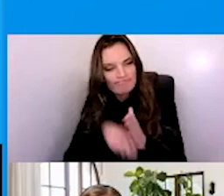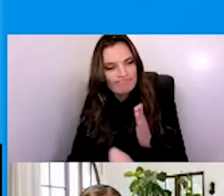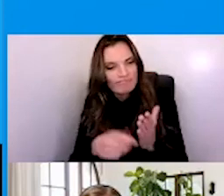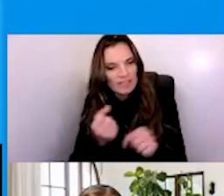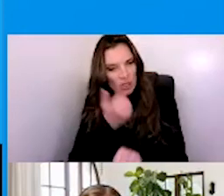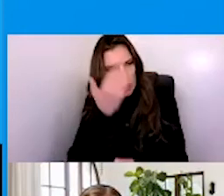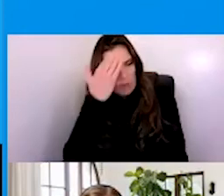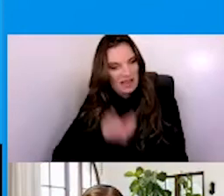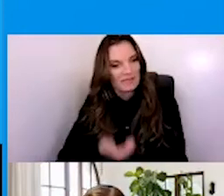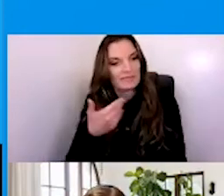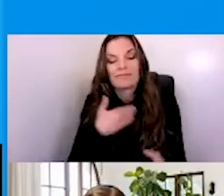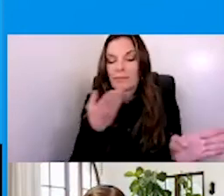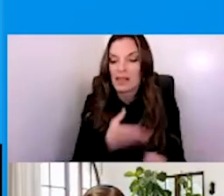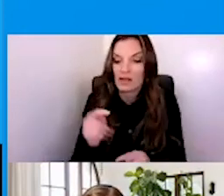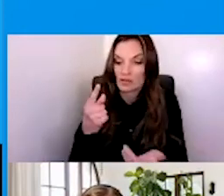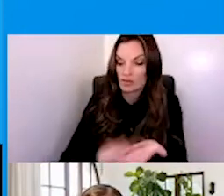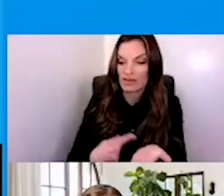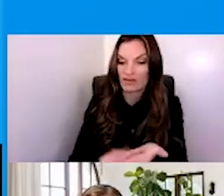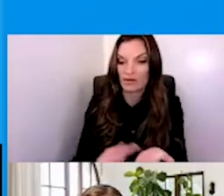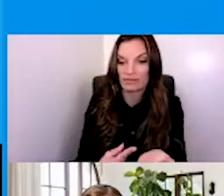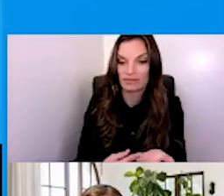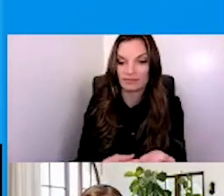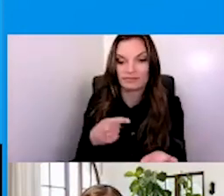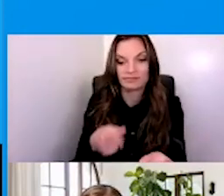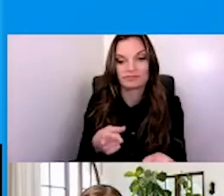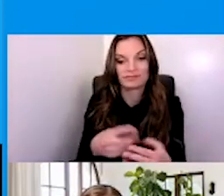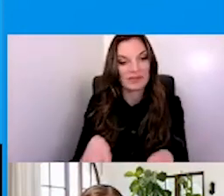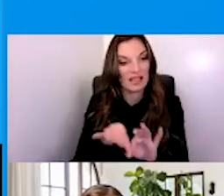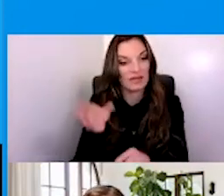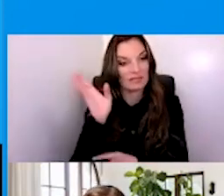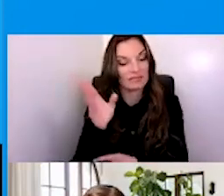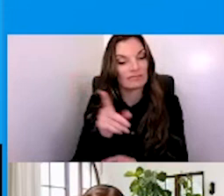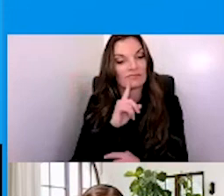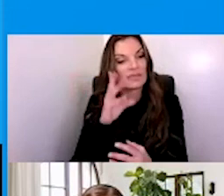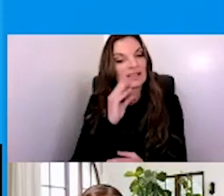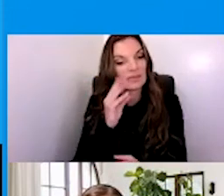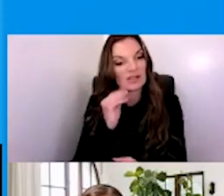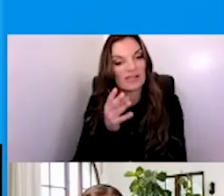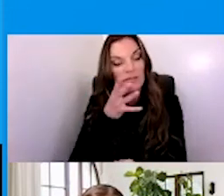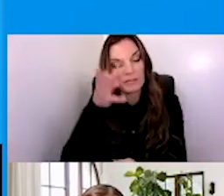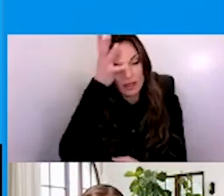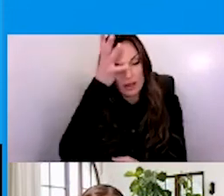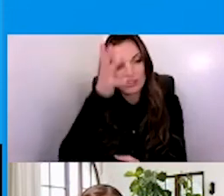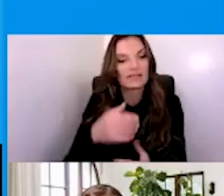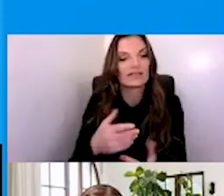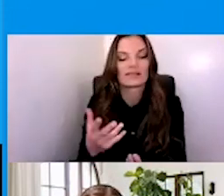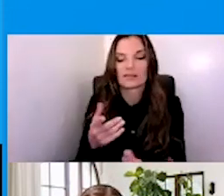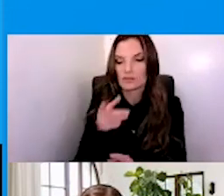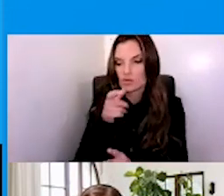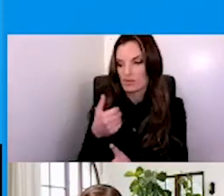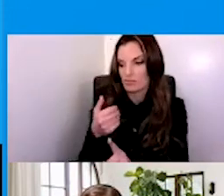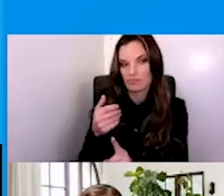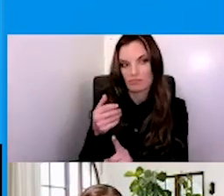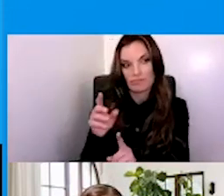So what I plan to cover in this keynote are the experiences of parents with disabilities, the importance